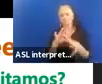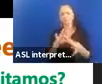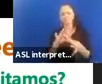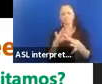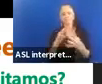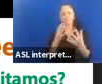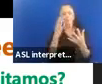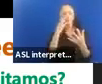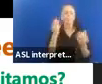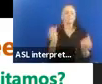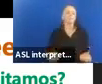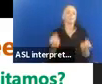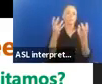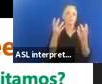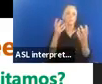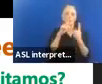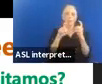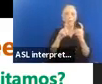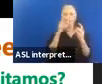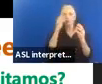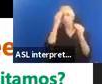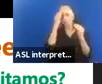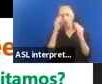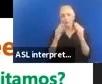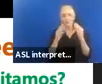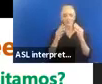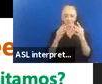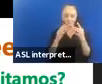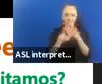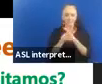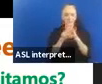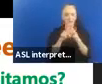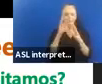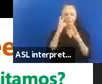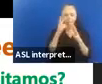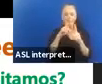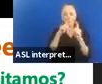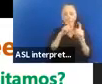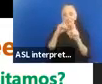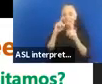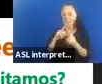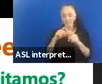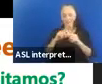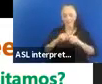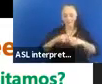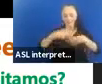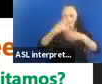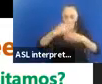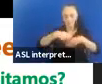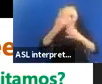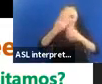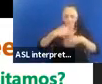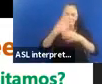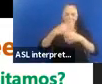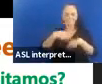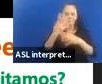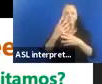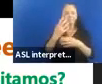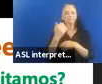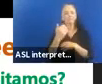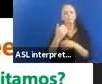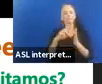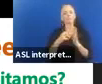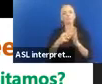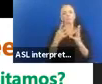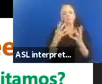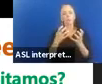that are coming up. We see the Q&A box has just been going strong this entire time. And so we want to uplift some of